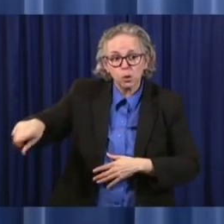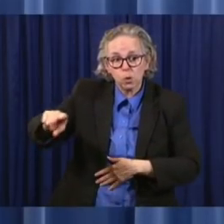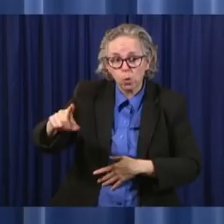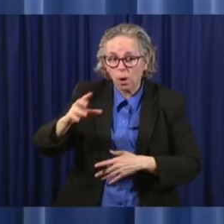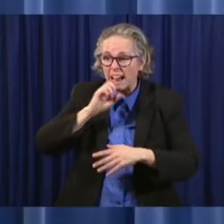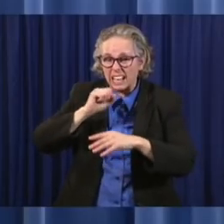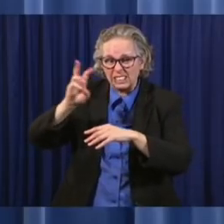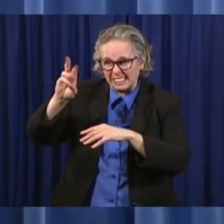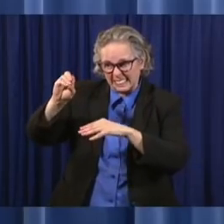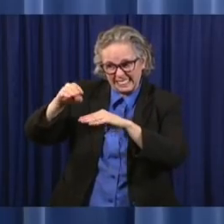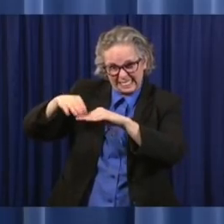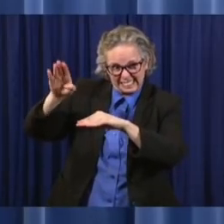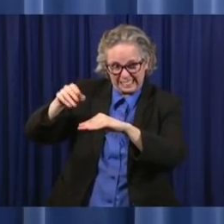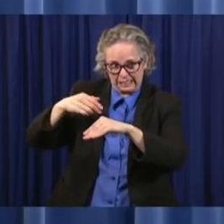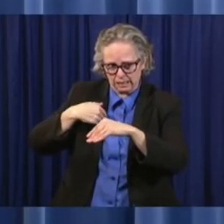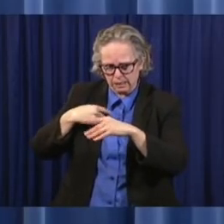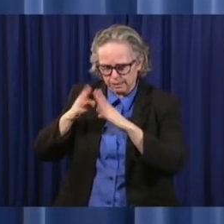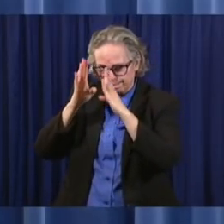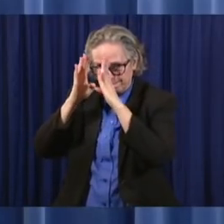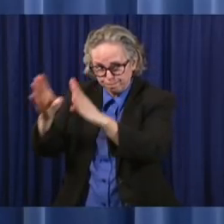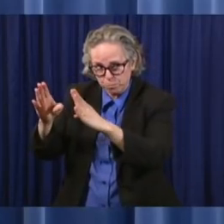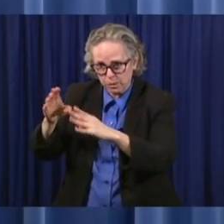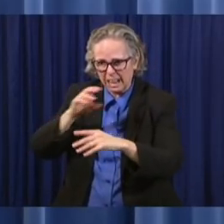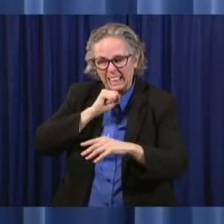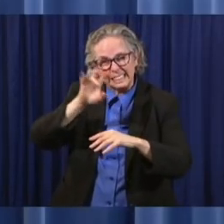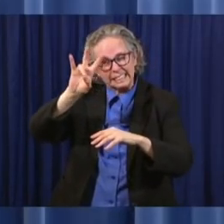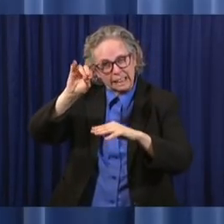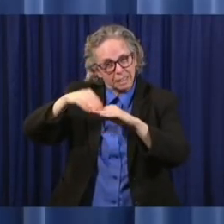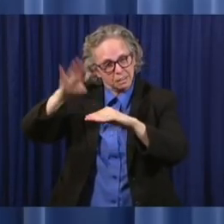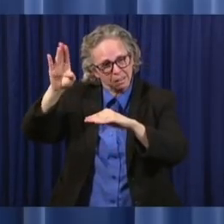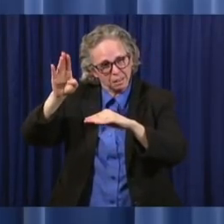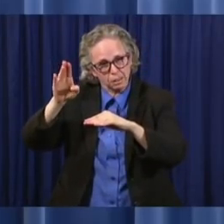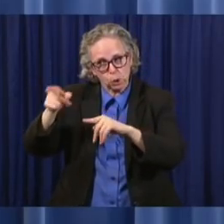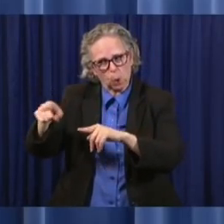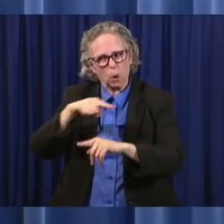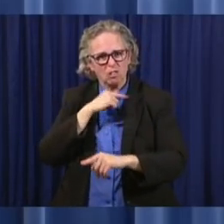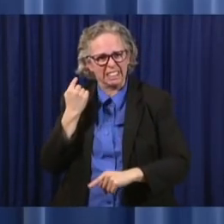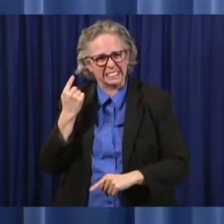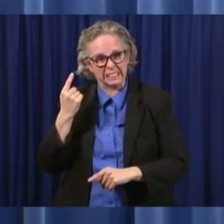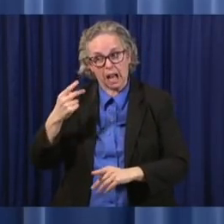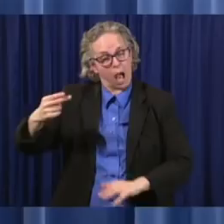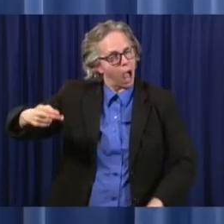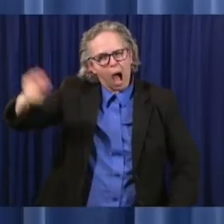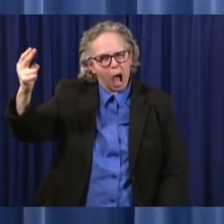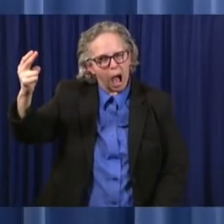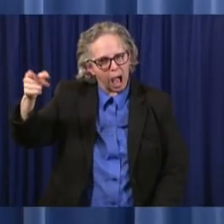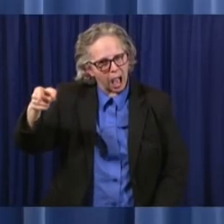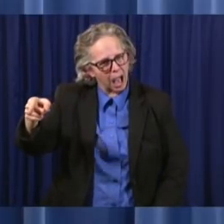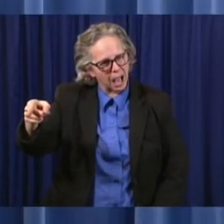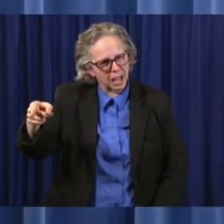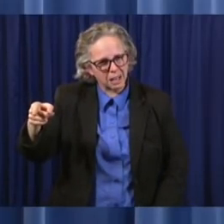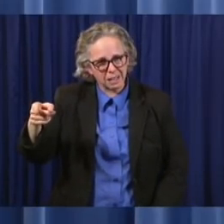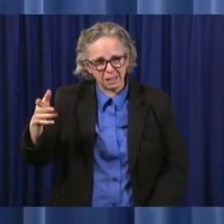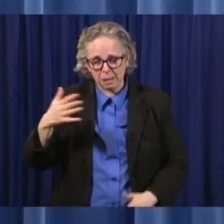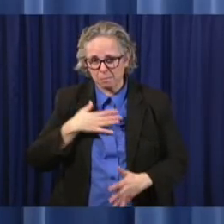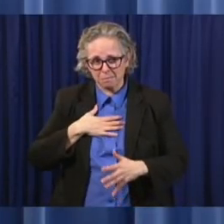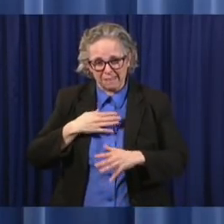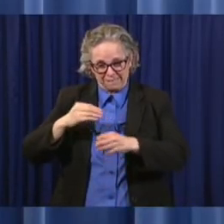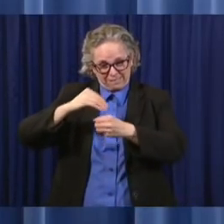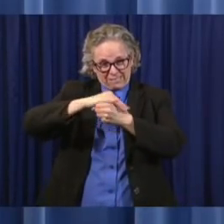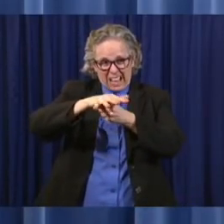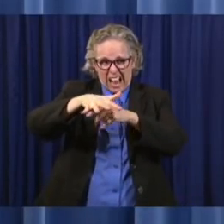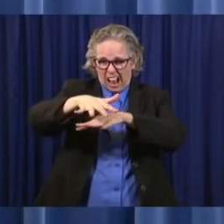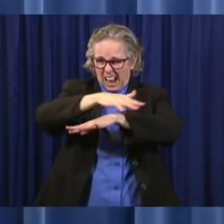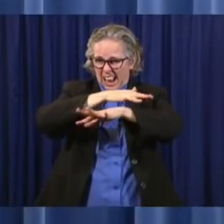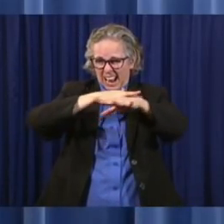70, the risk is high. The virus is still there. It is not gone away.